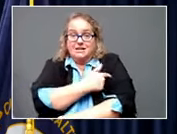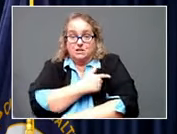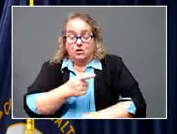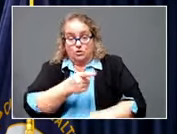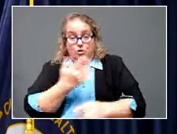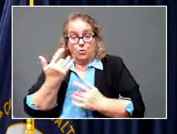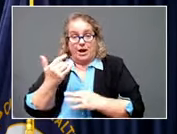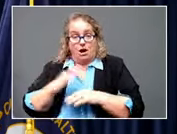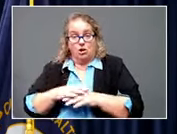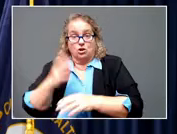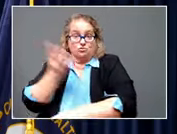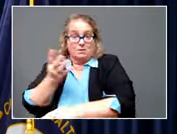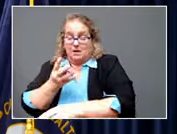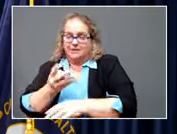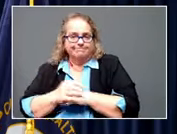with this variant.